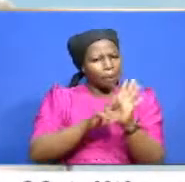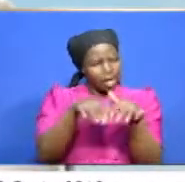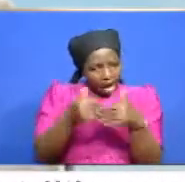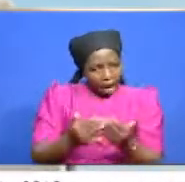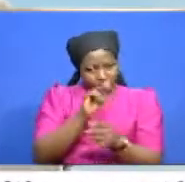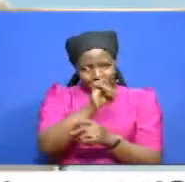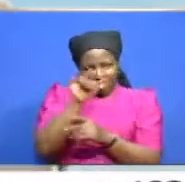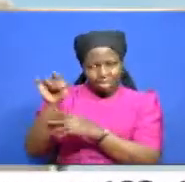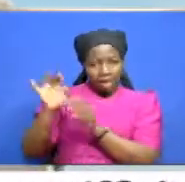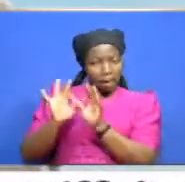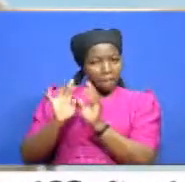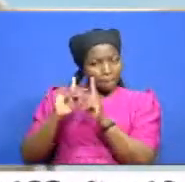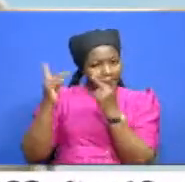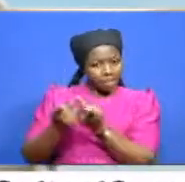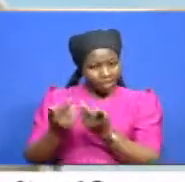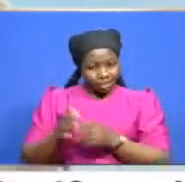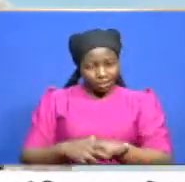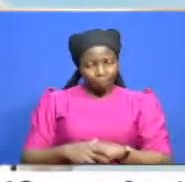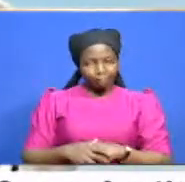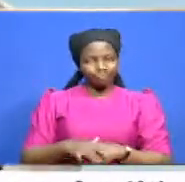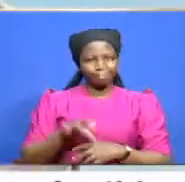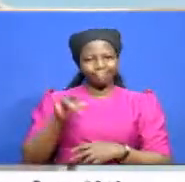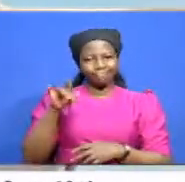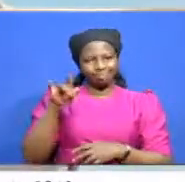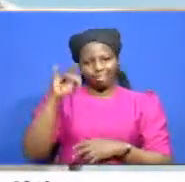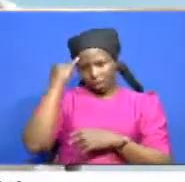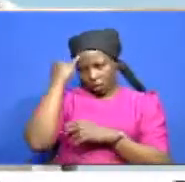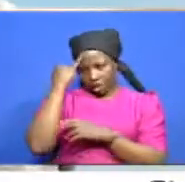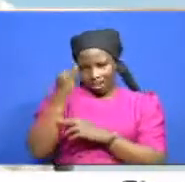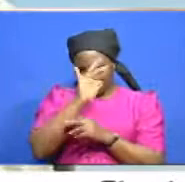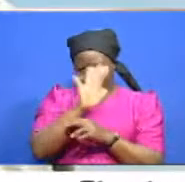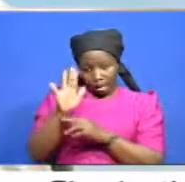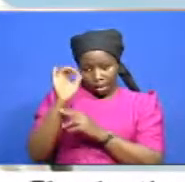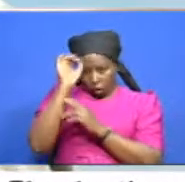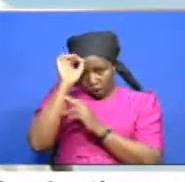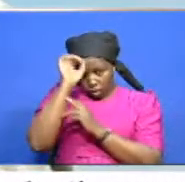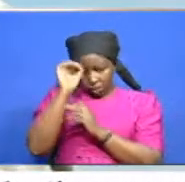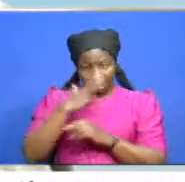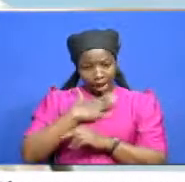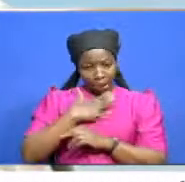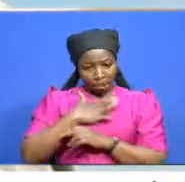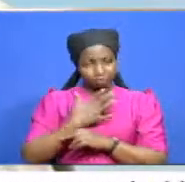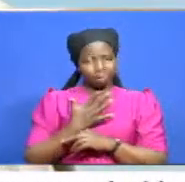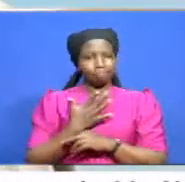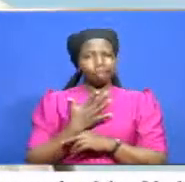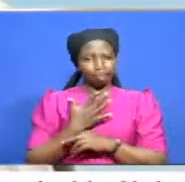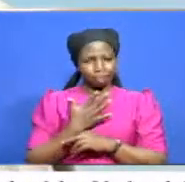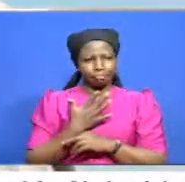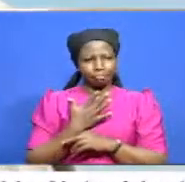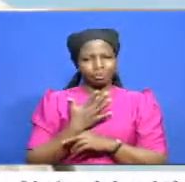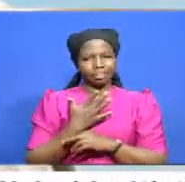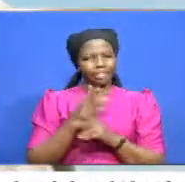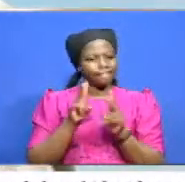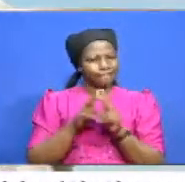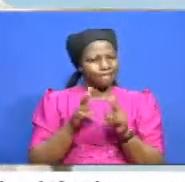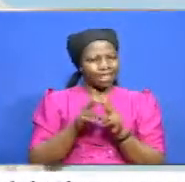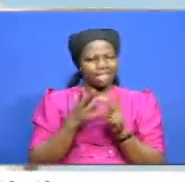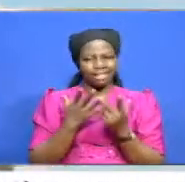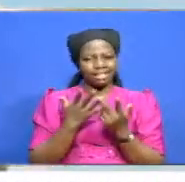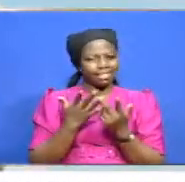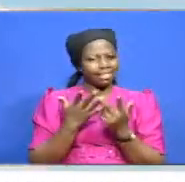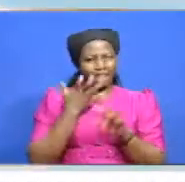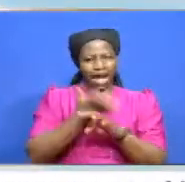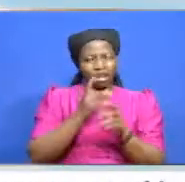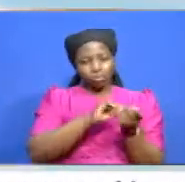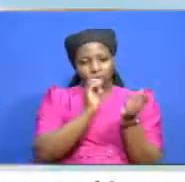we want to be very rigid, and therefore, if, as Ndolo says, we need to have a very strong conversation so